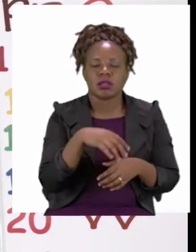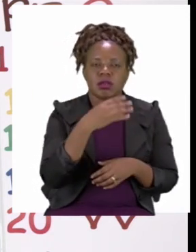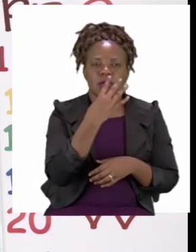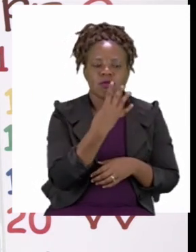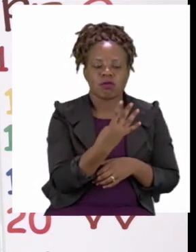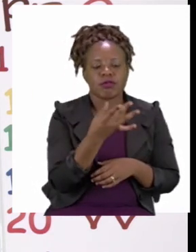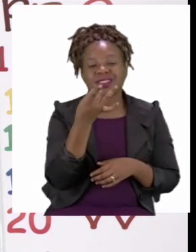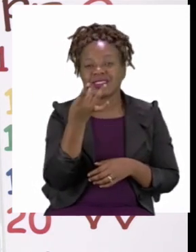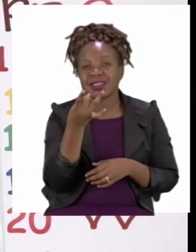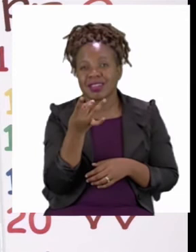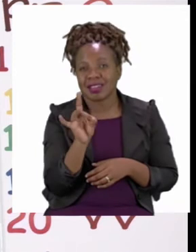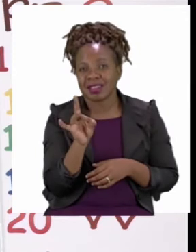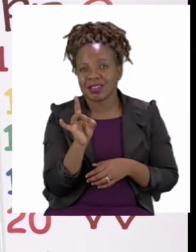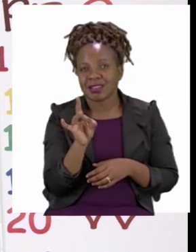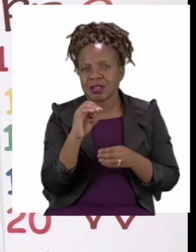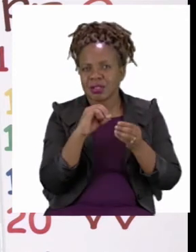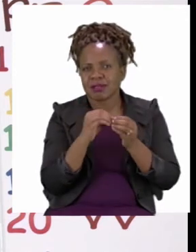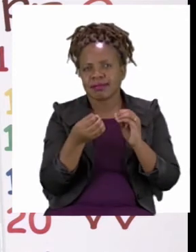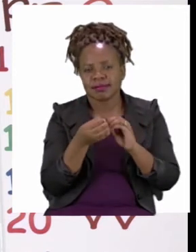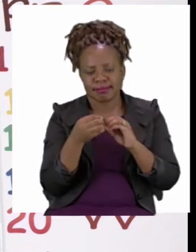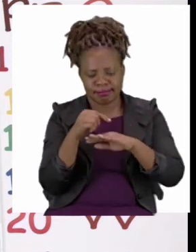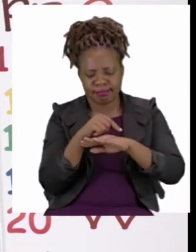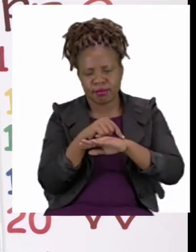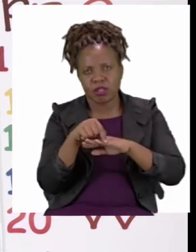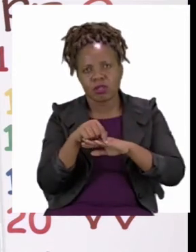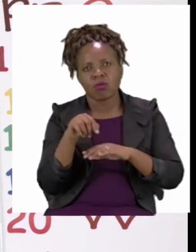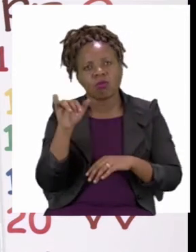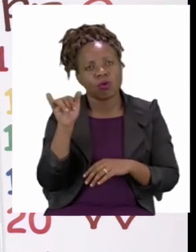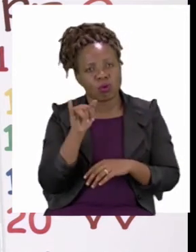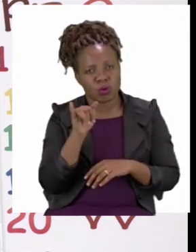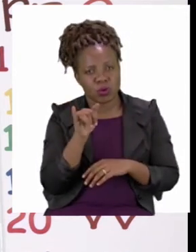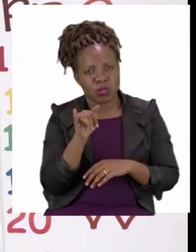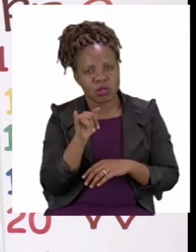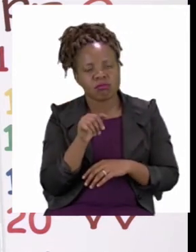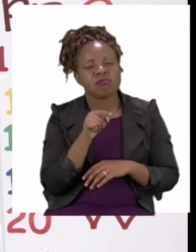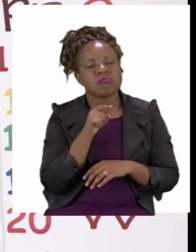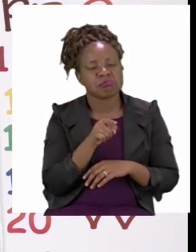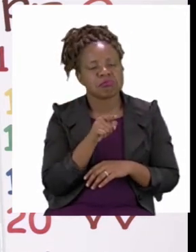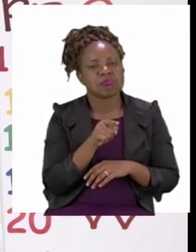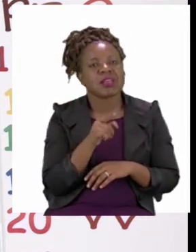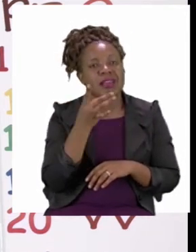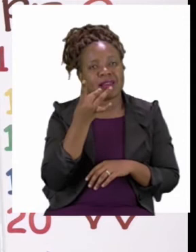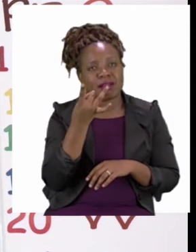48. So if you check closely, 8 is sitting under units, which makes